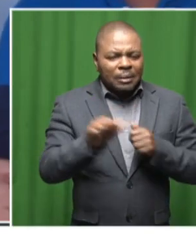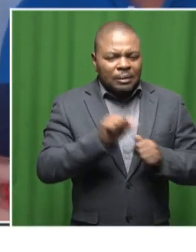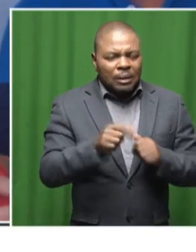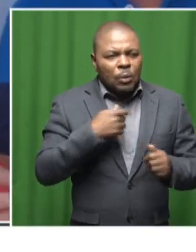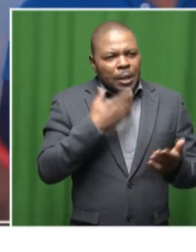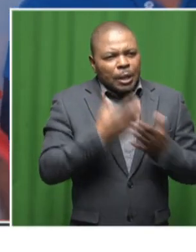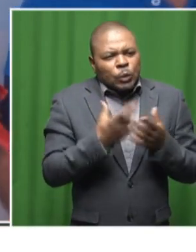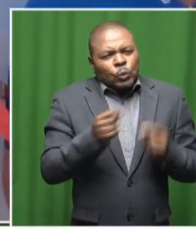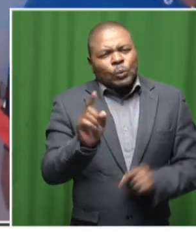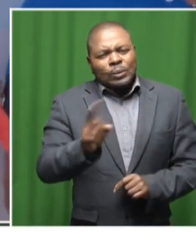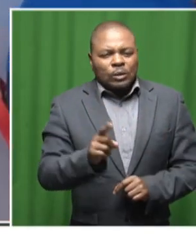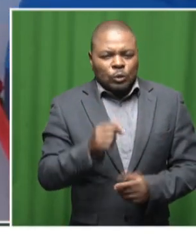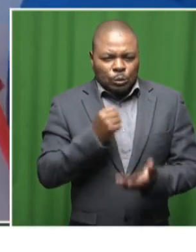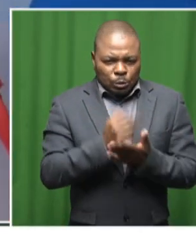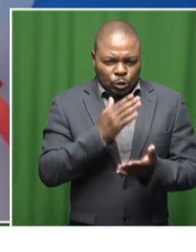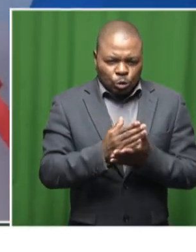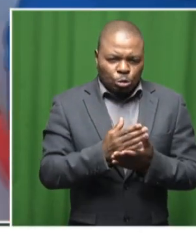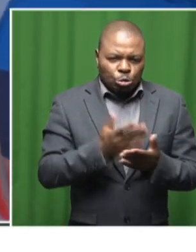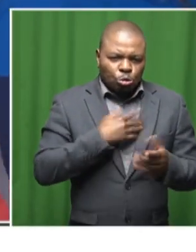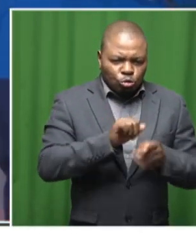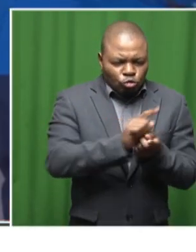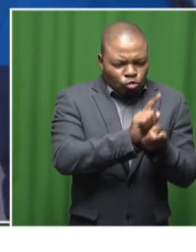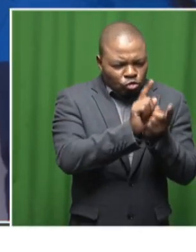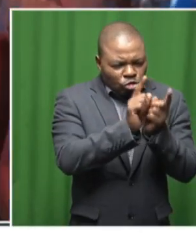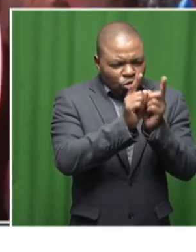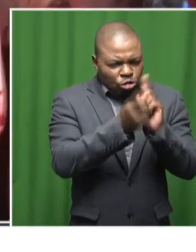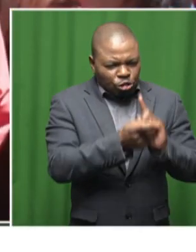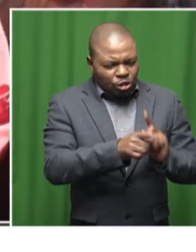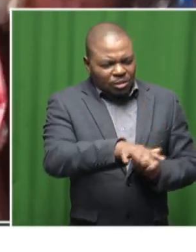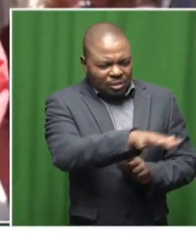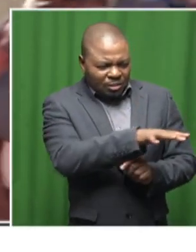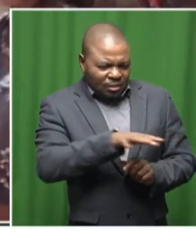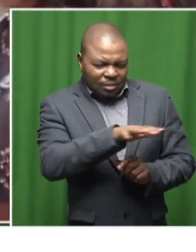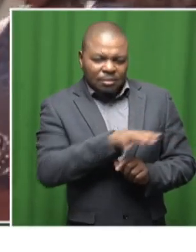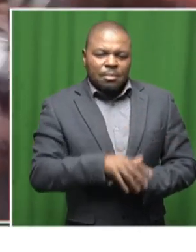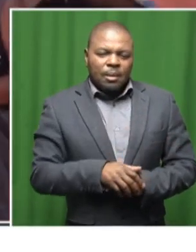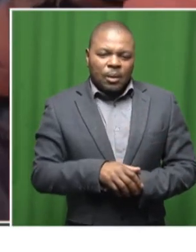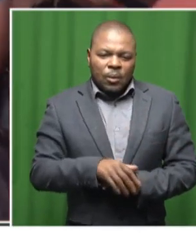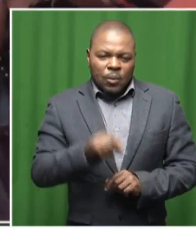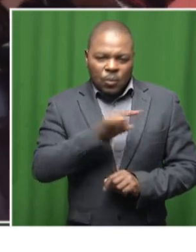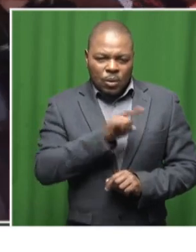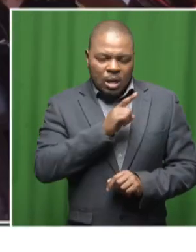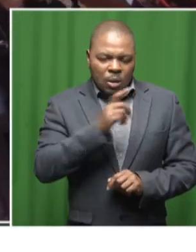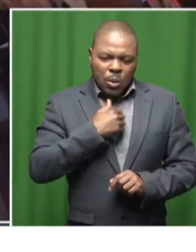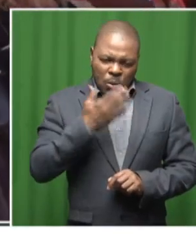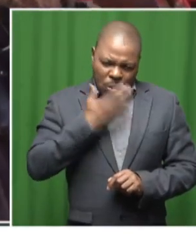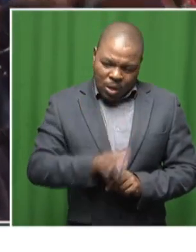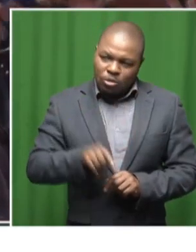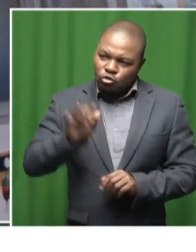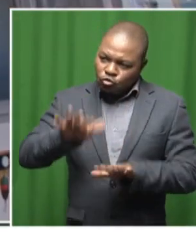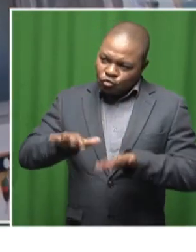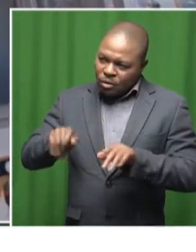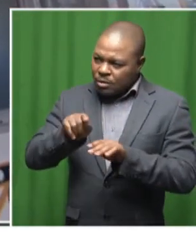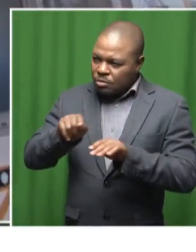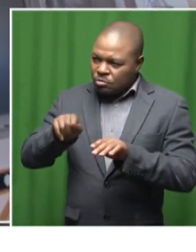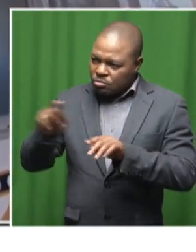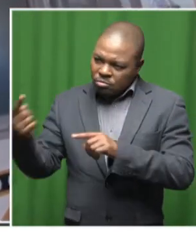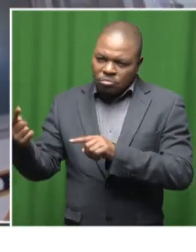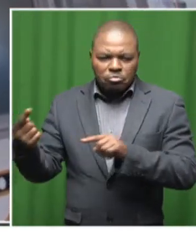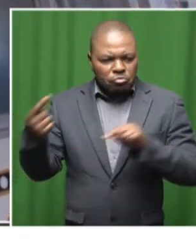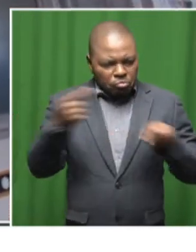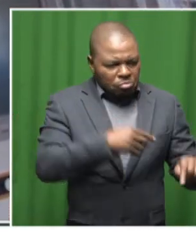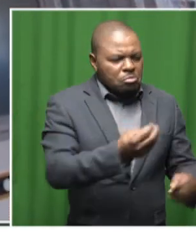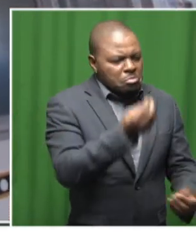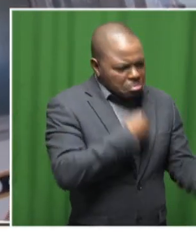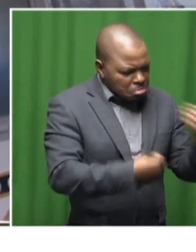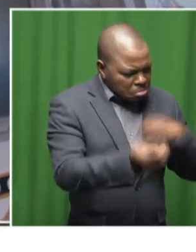can do to actually, change or turn this tide around, because we do want our children to eat and be